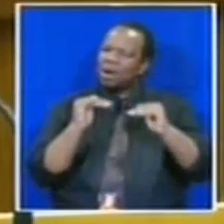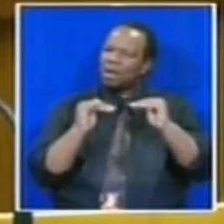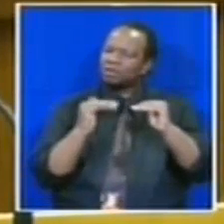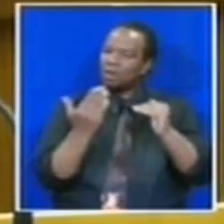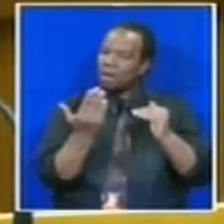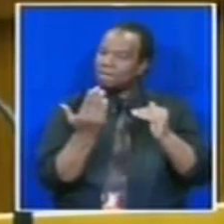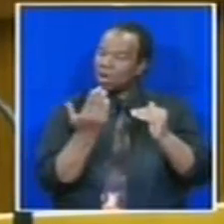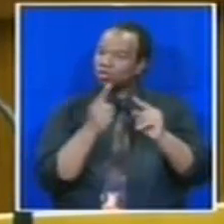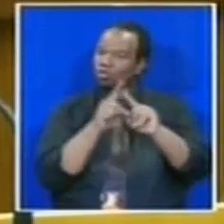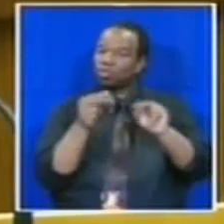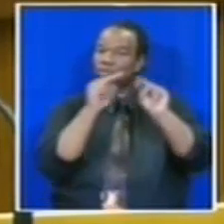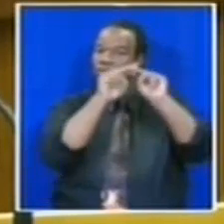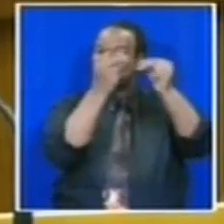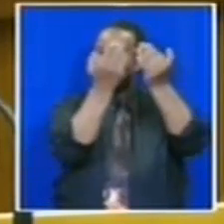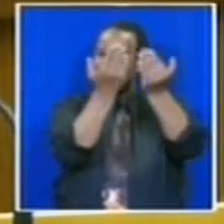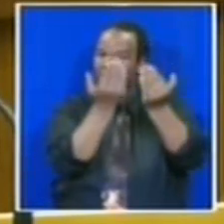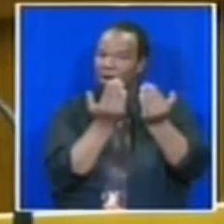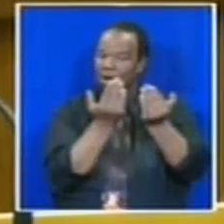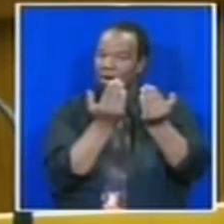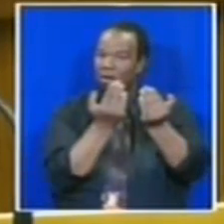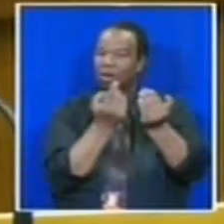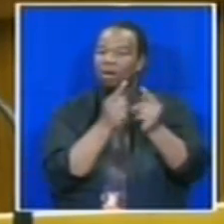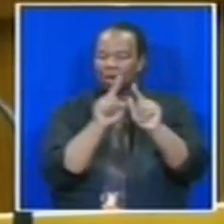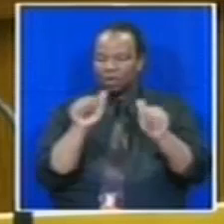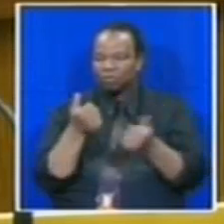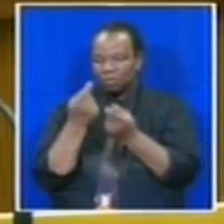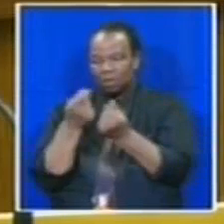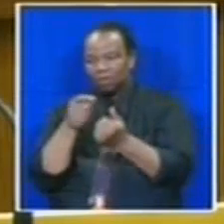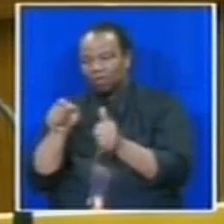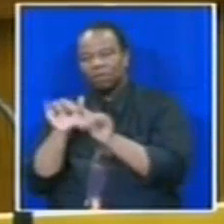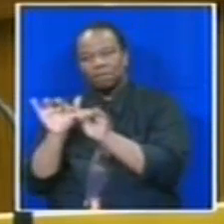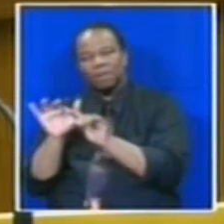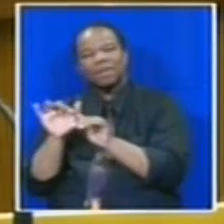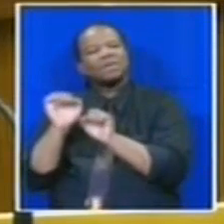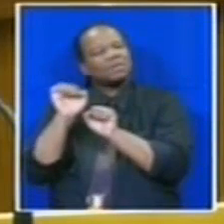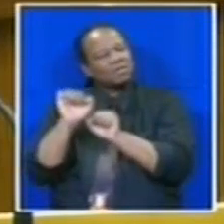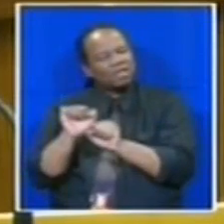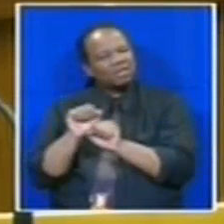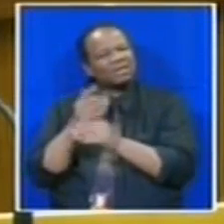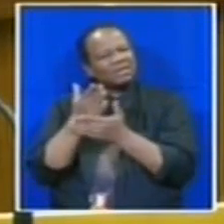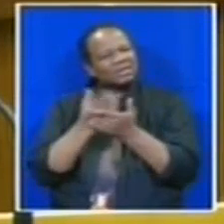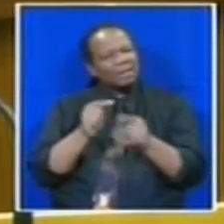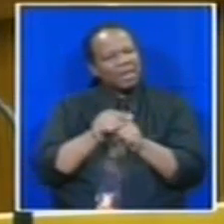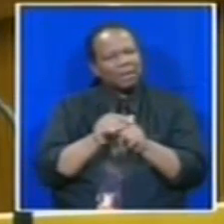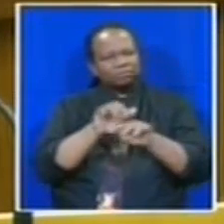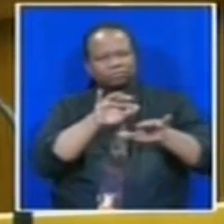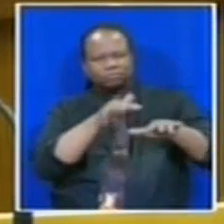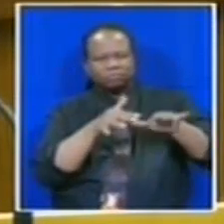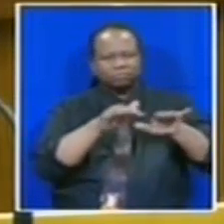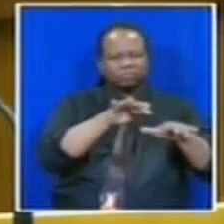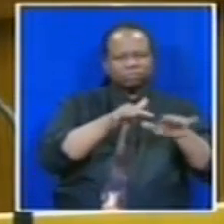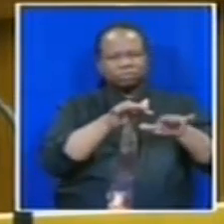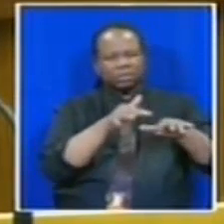the fiscus and to the initiatives of government. Despite uncertainties in some areas, there is continuity